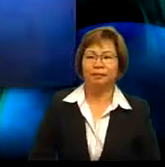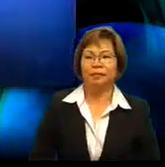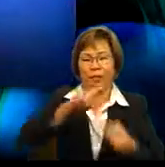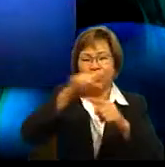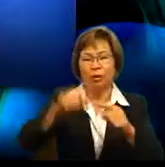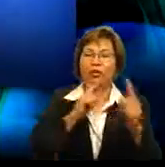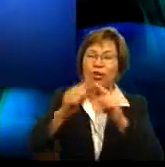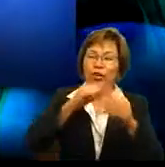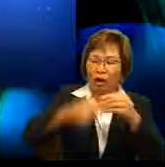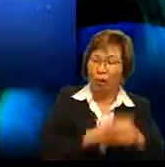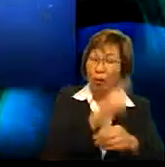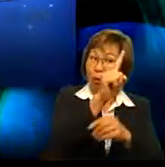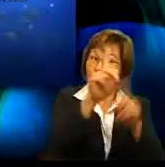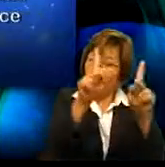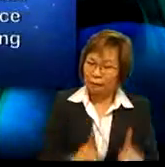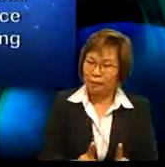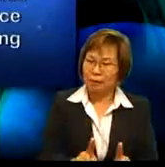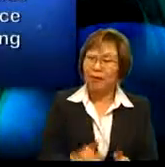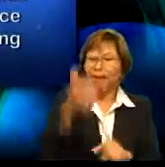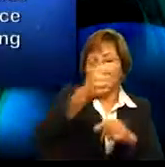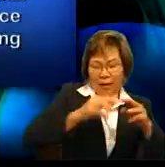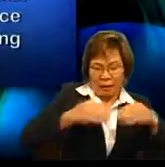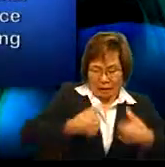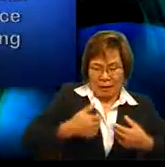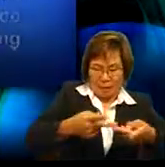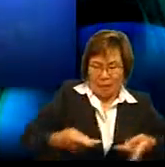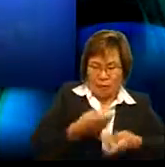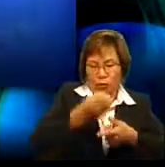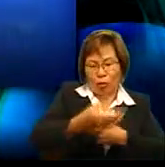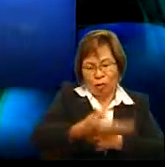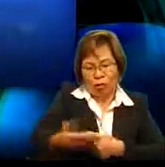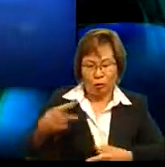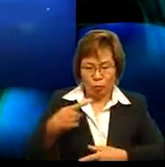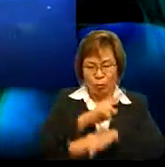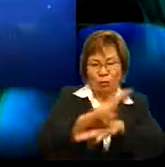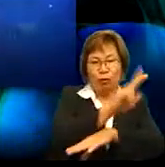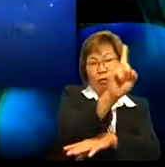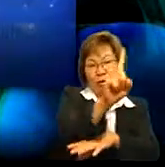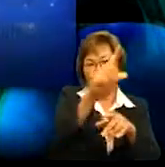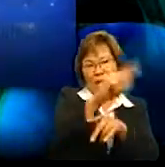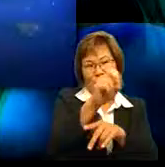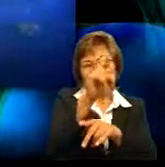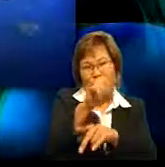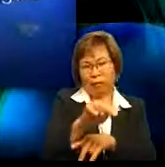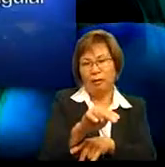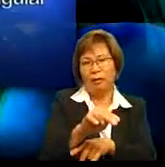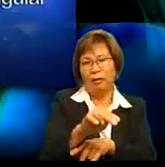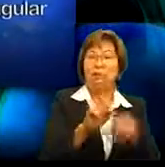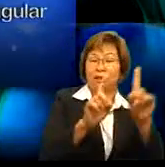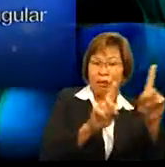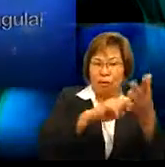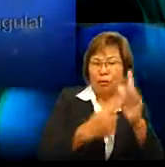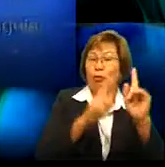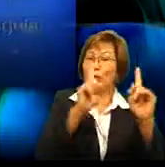When you're talking about one person, animal, place, or thing, we use a singular noun. Singular